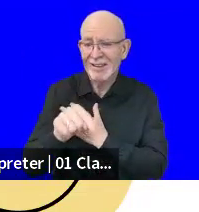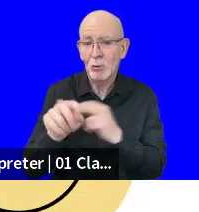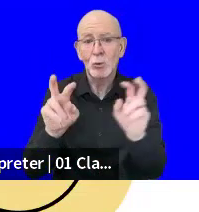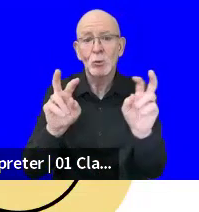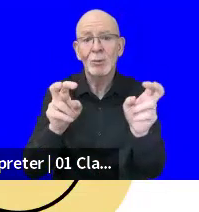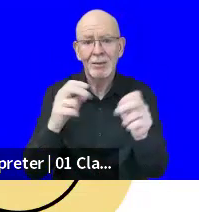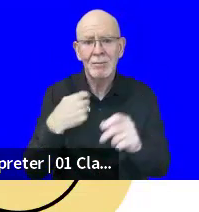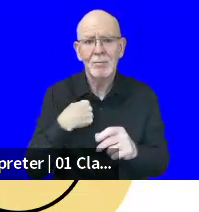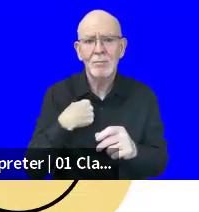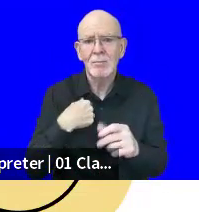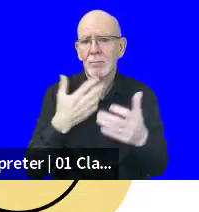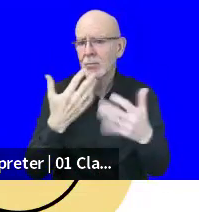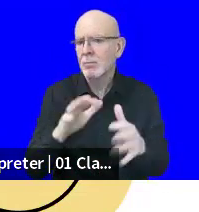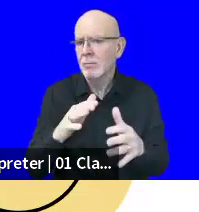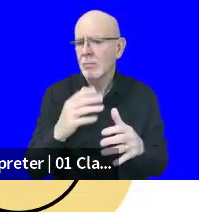Bonn-Rhein-Sieg University.